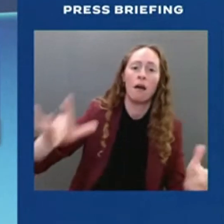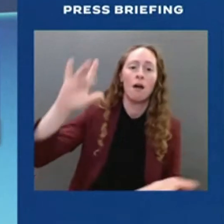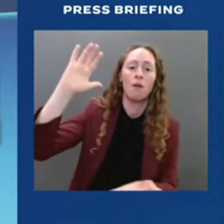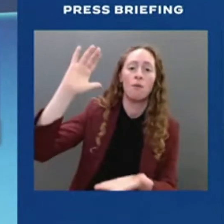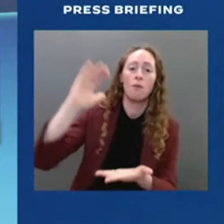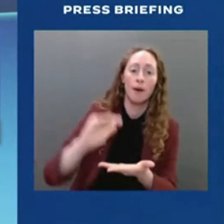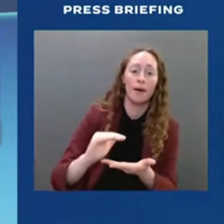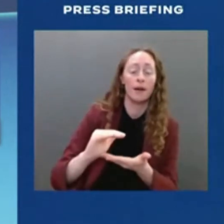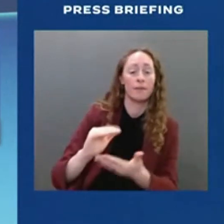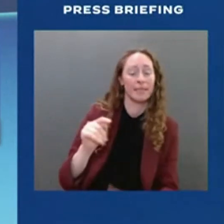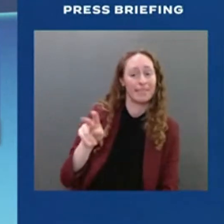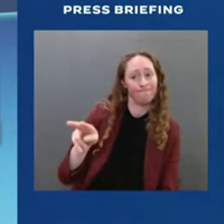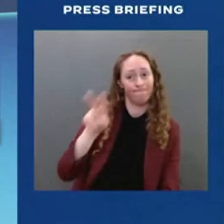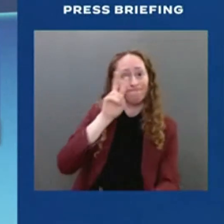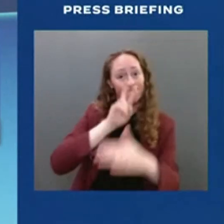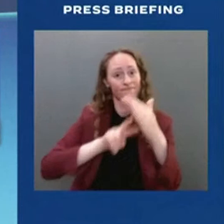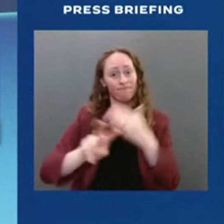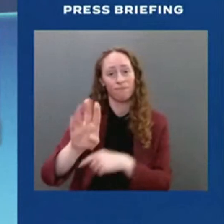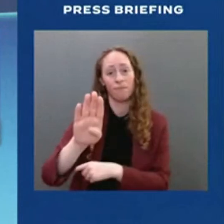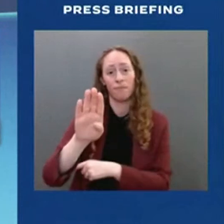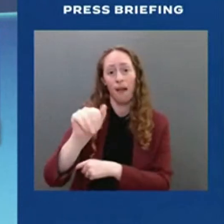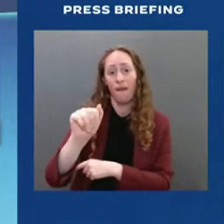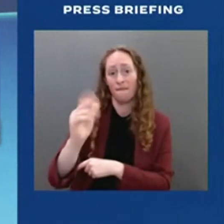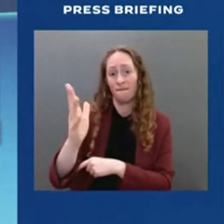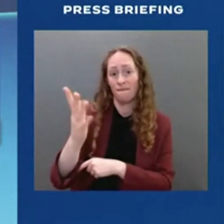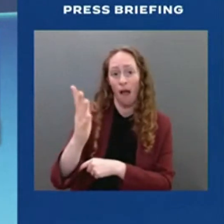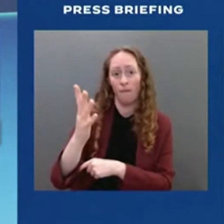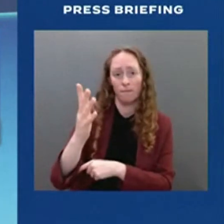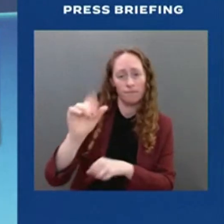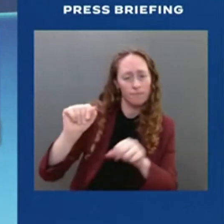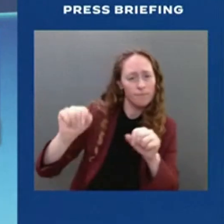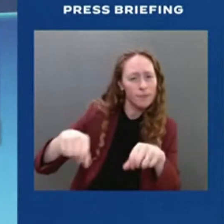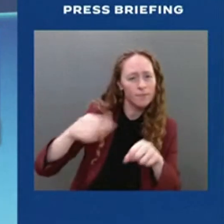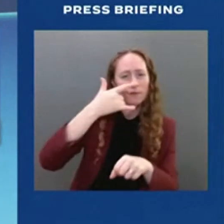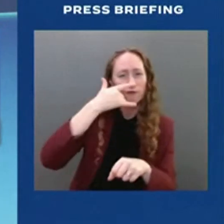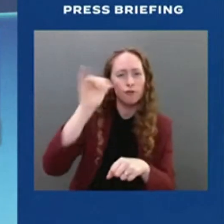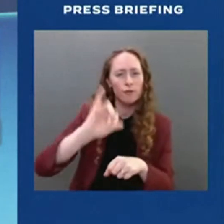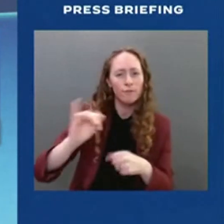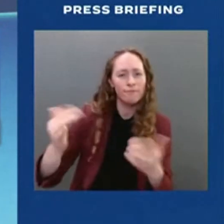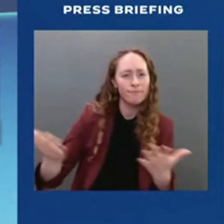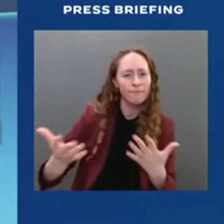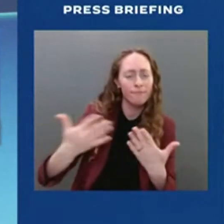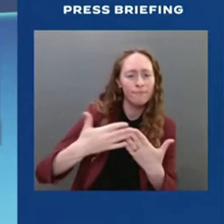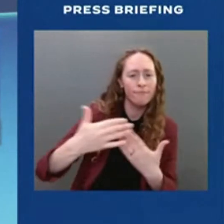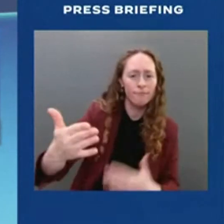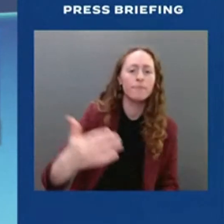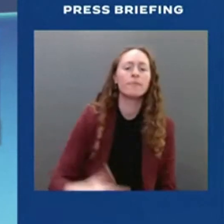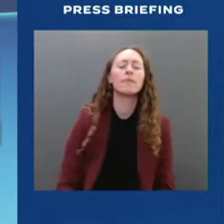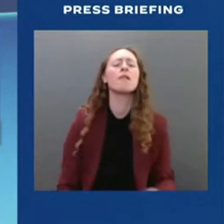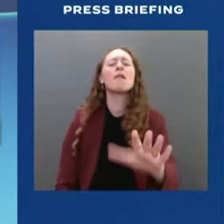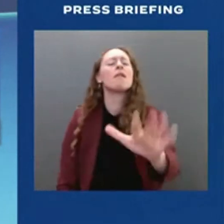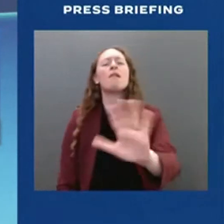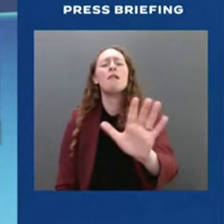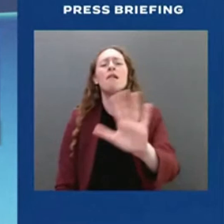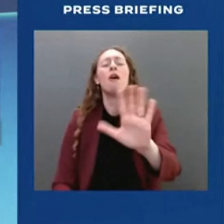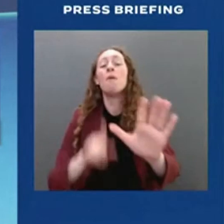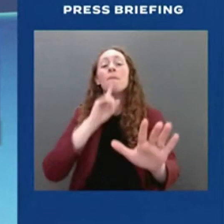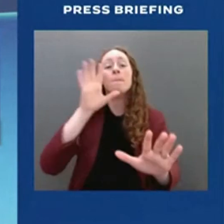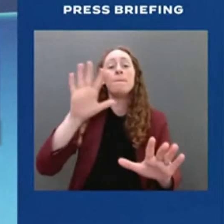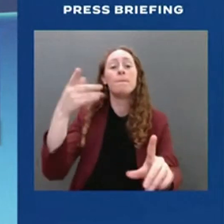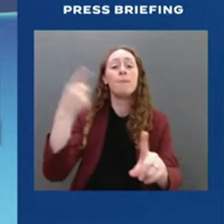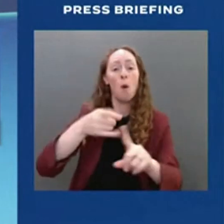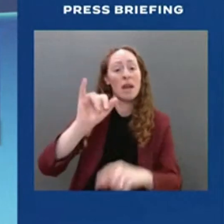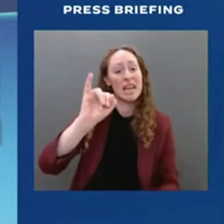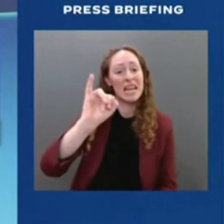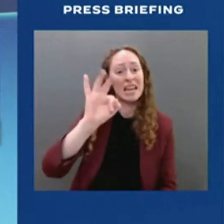Before attending a large indoor gathering or visiting with a high-risk immunocompromised individual,